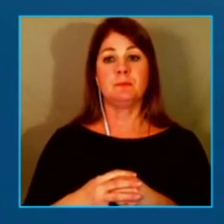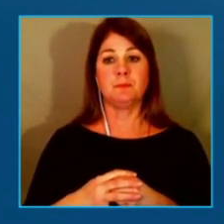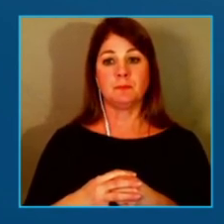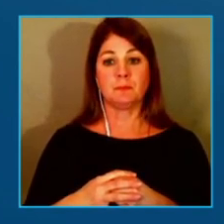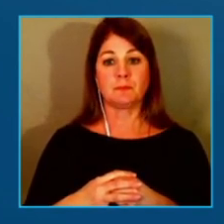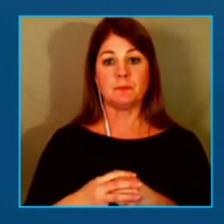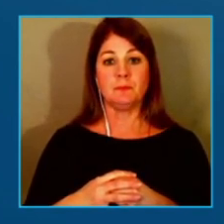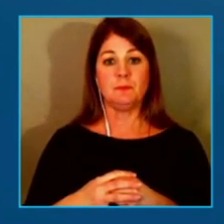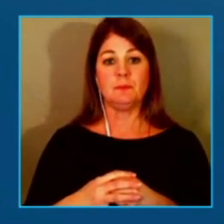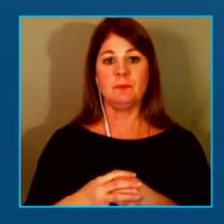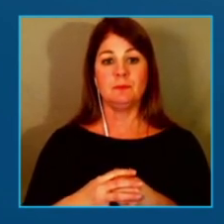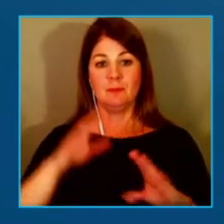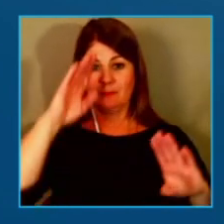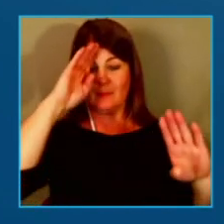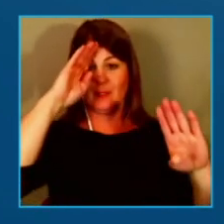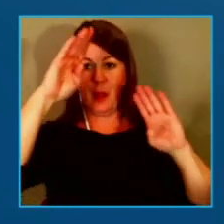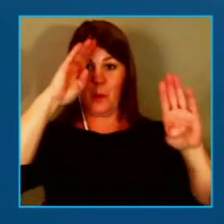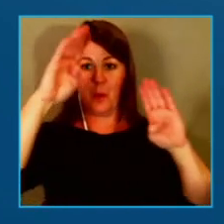Hello, colleague.